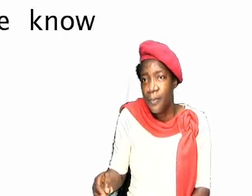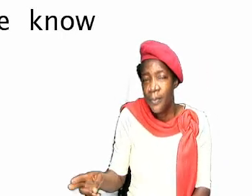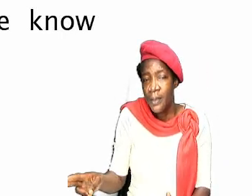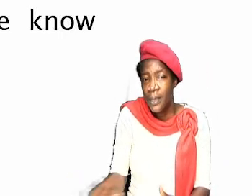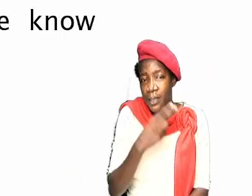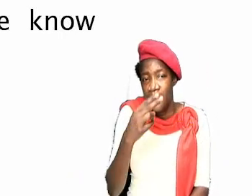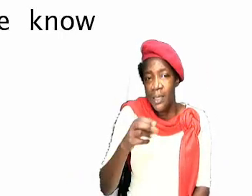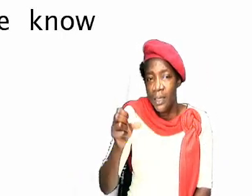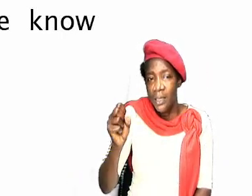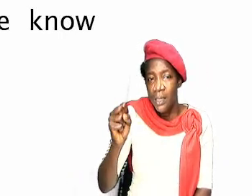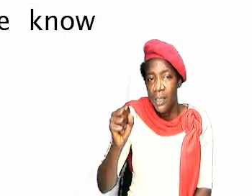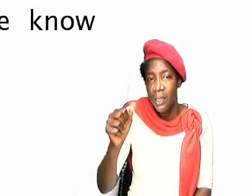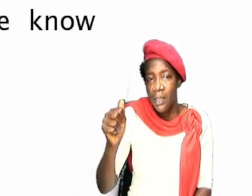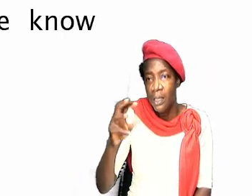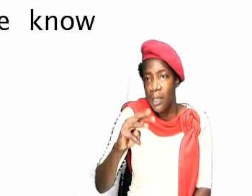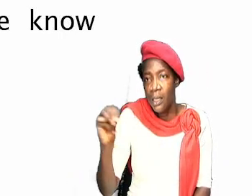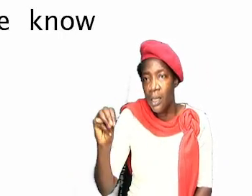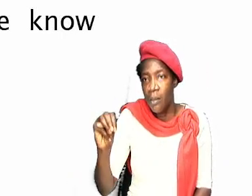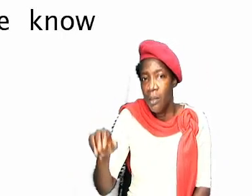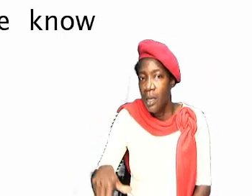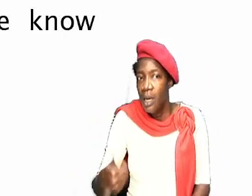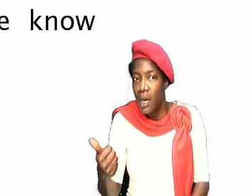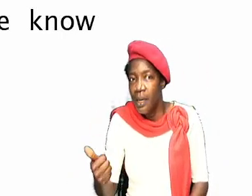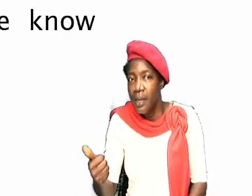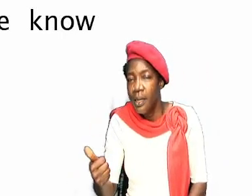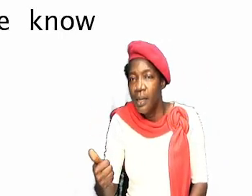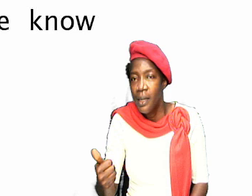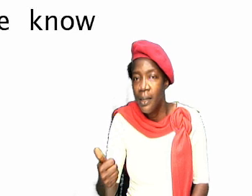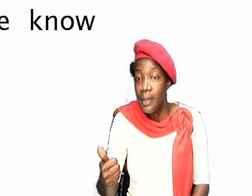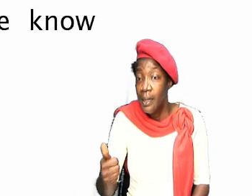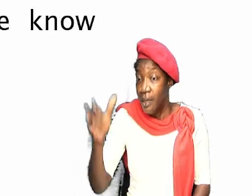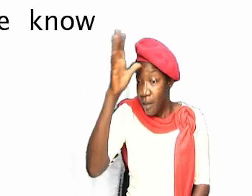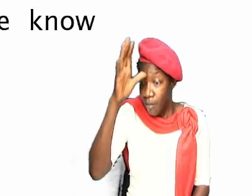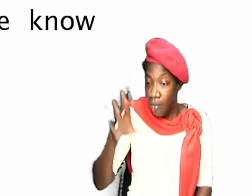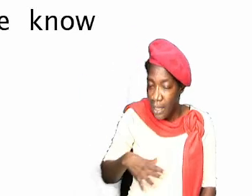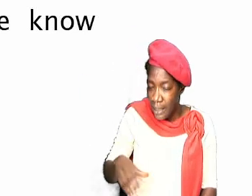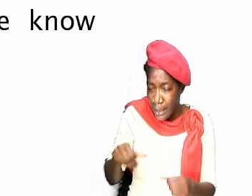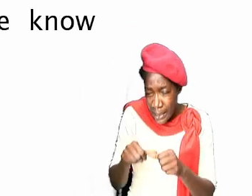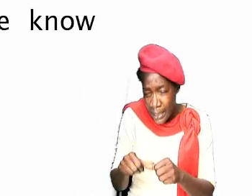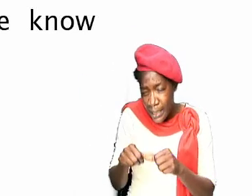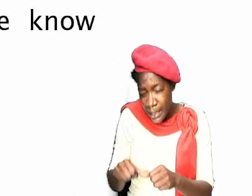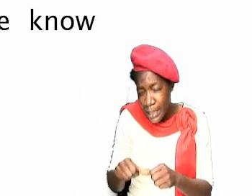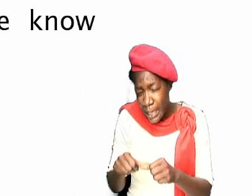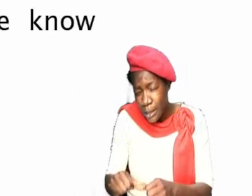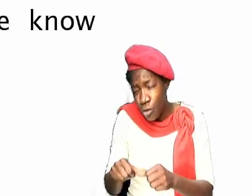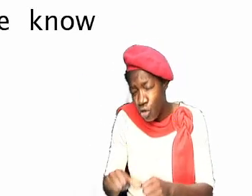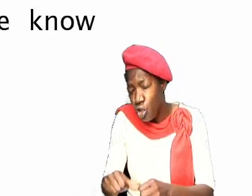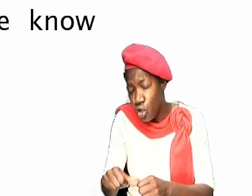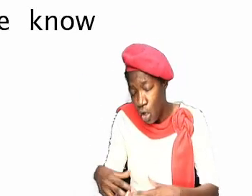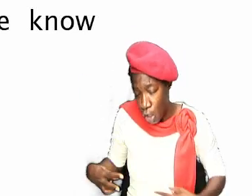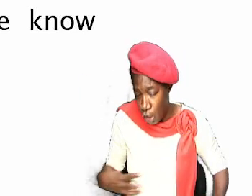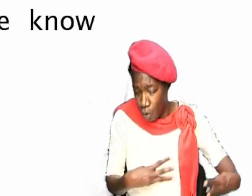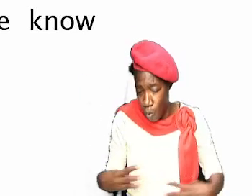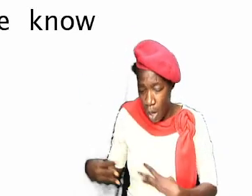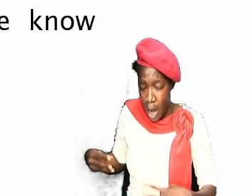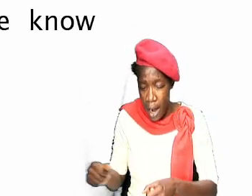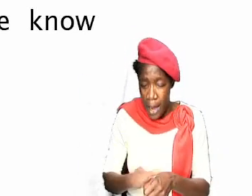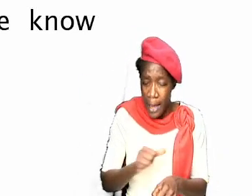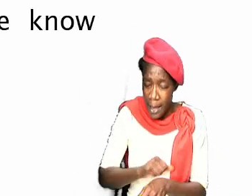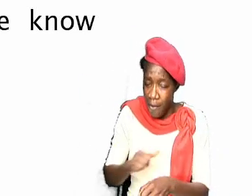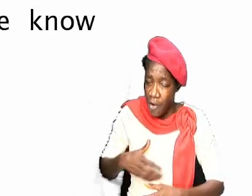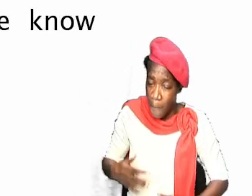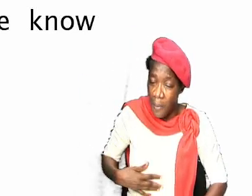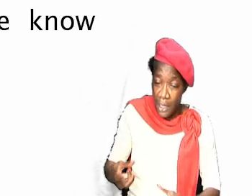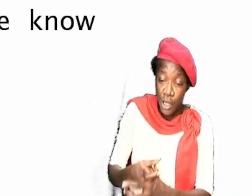8. There was another one named Eleazar who stayed on the battlefield when Everybody else ran.